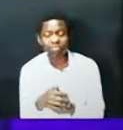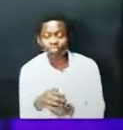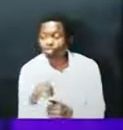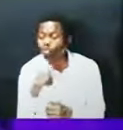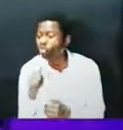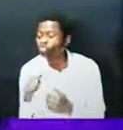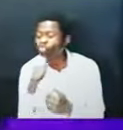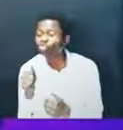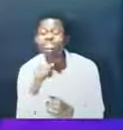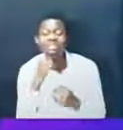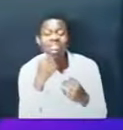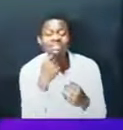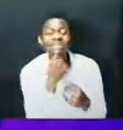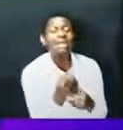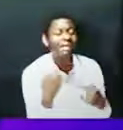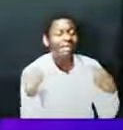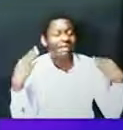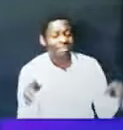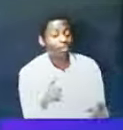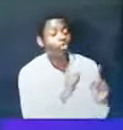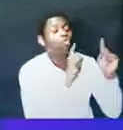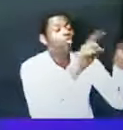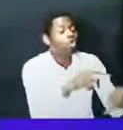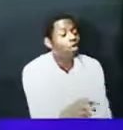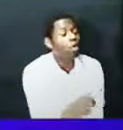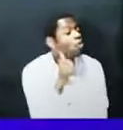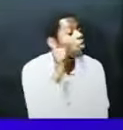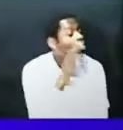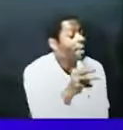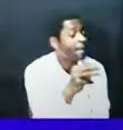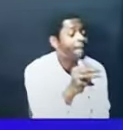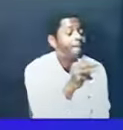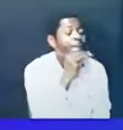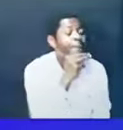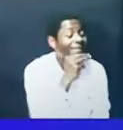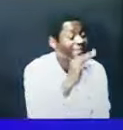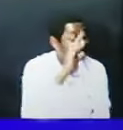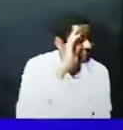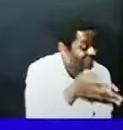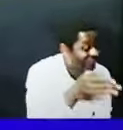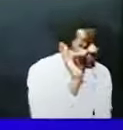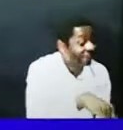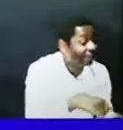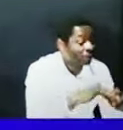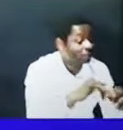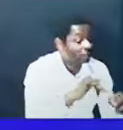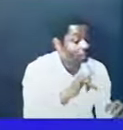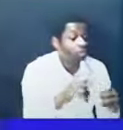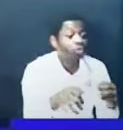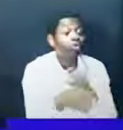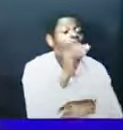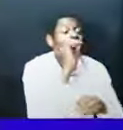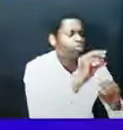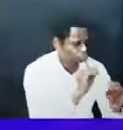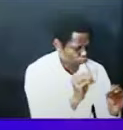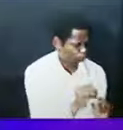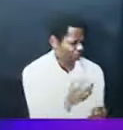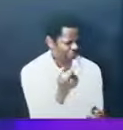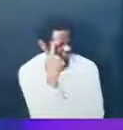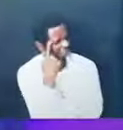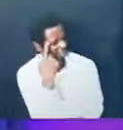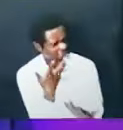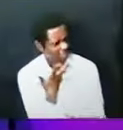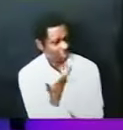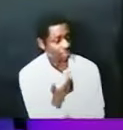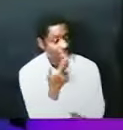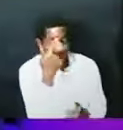he greeted Mary. Me jidi se ohwese ne abofo Gabriel okochi a Mary no a enye nyame no okire ne so nchi ane sa. You see, because they know